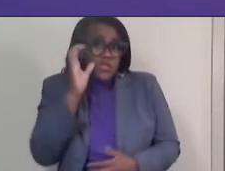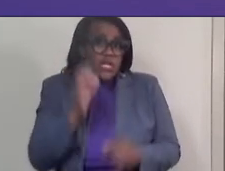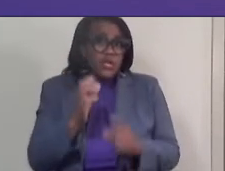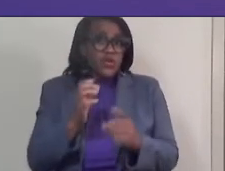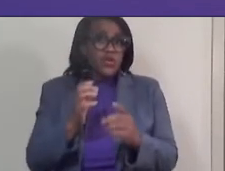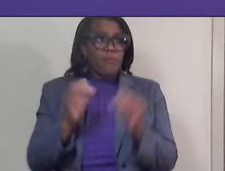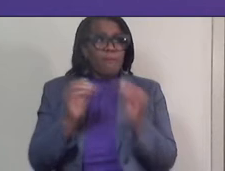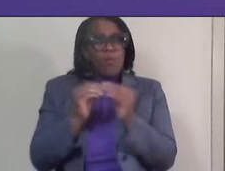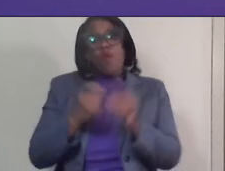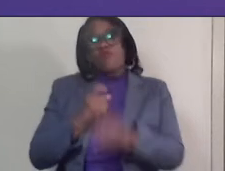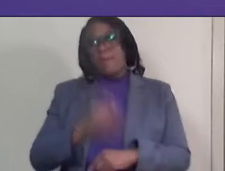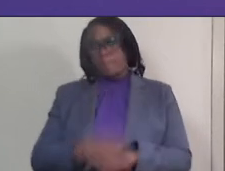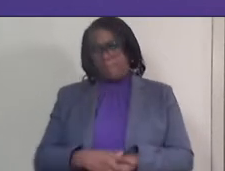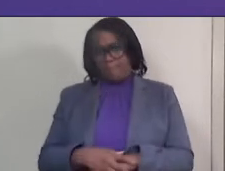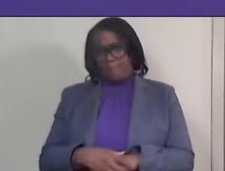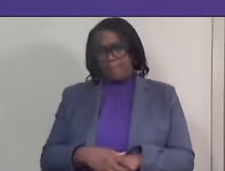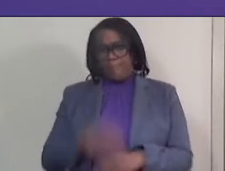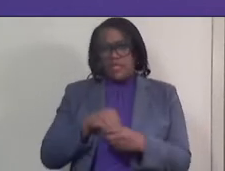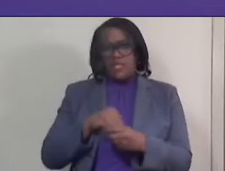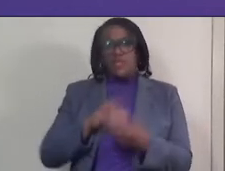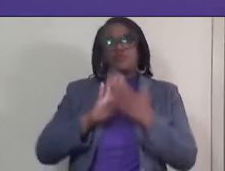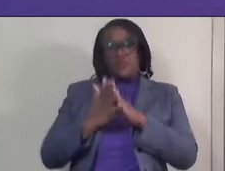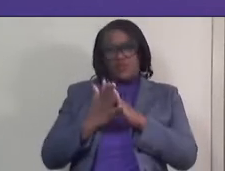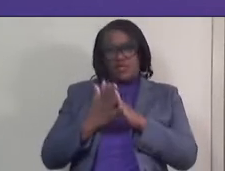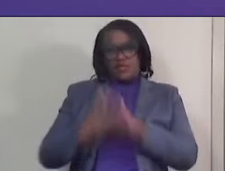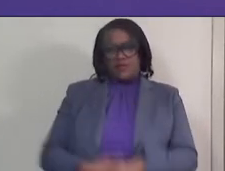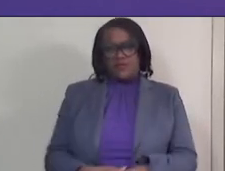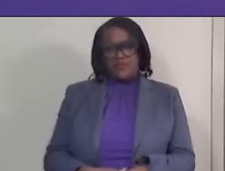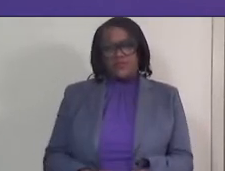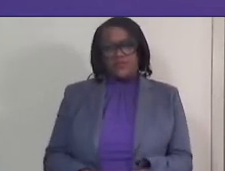of in your community?